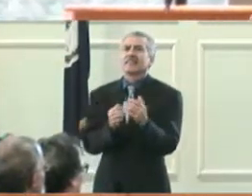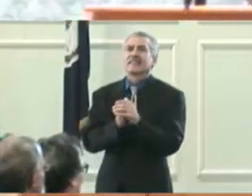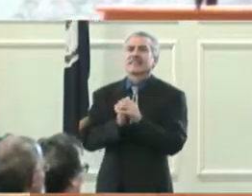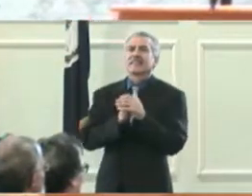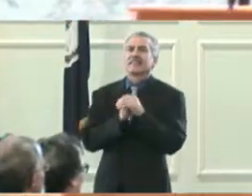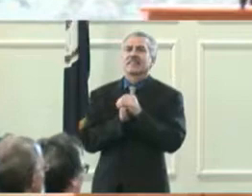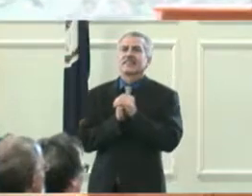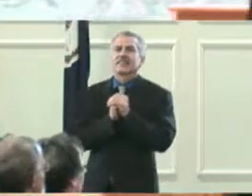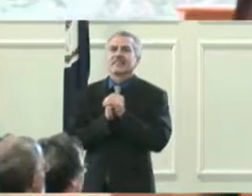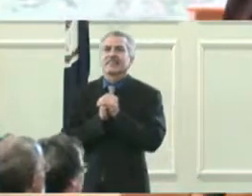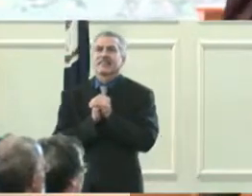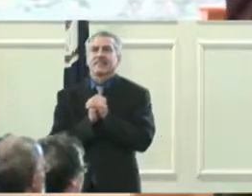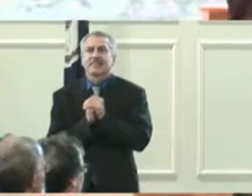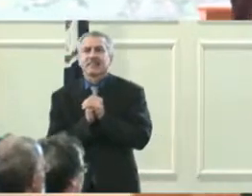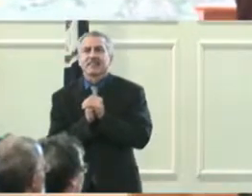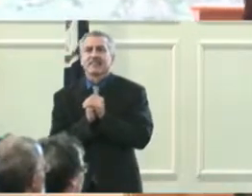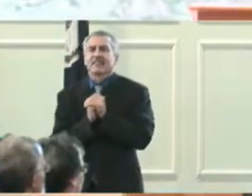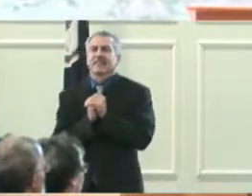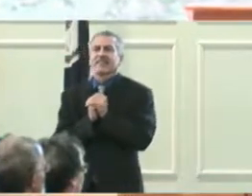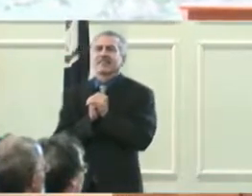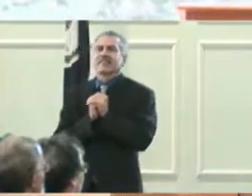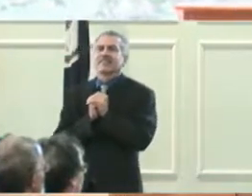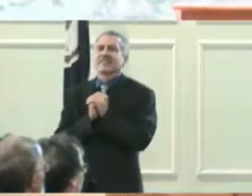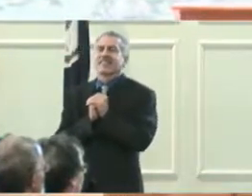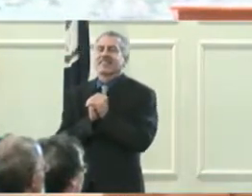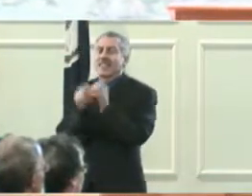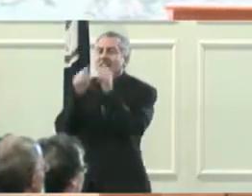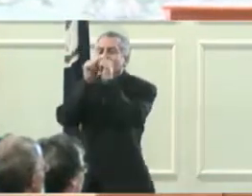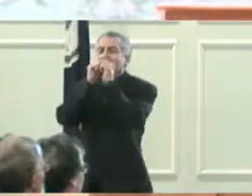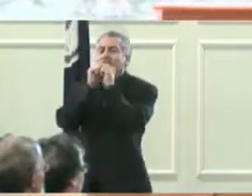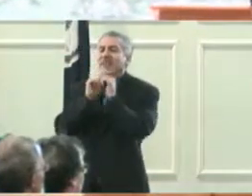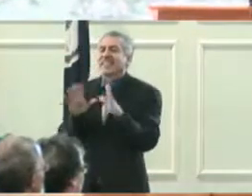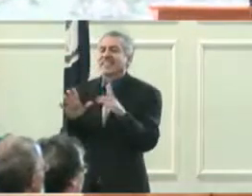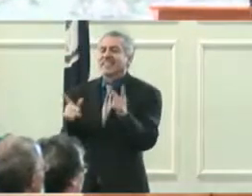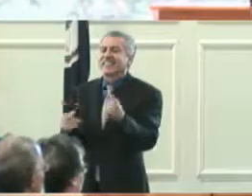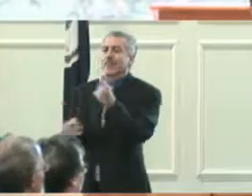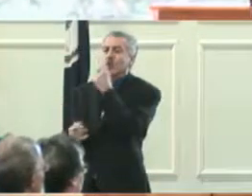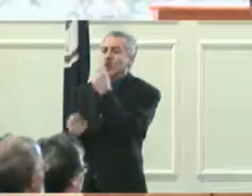1,335 days. So there's several time periods there,